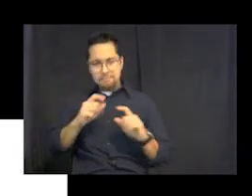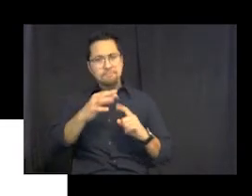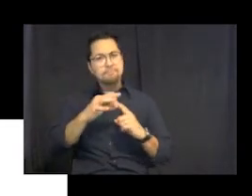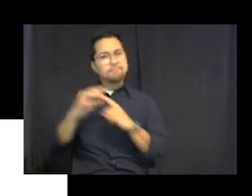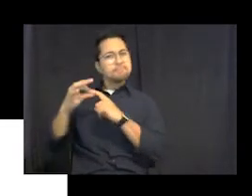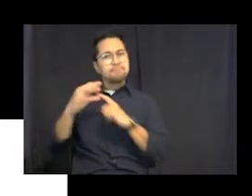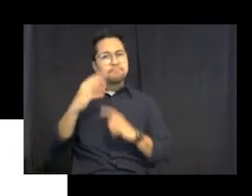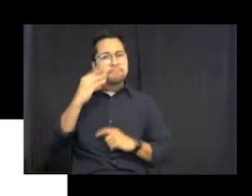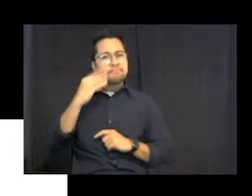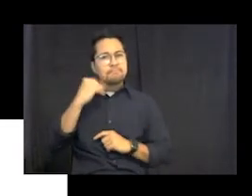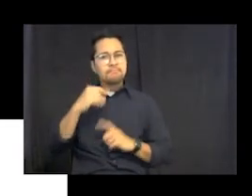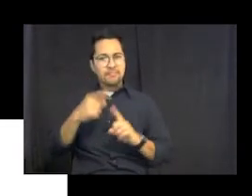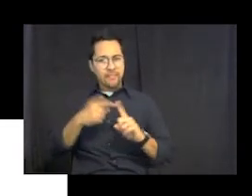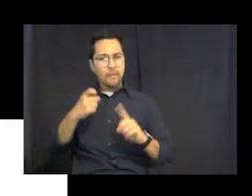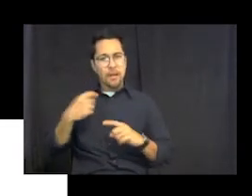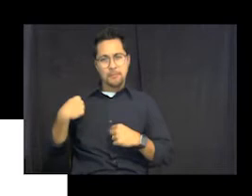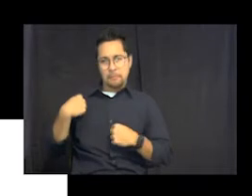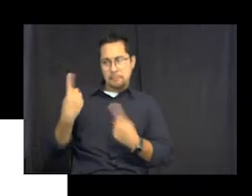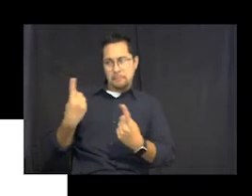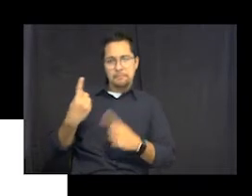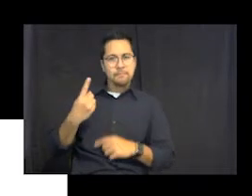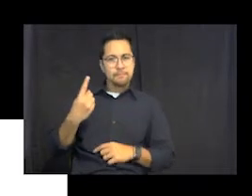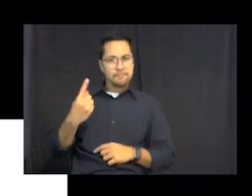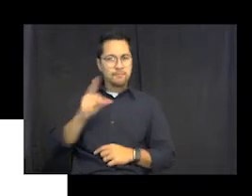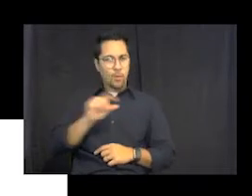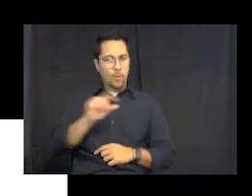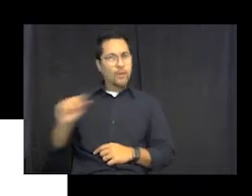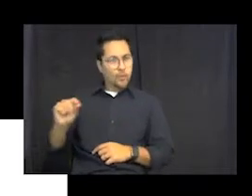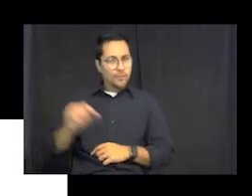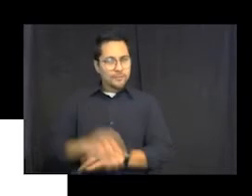experiences from this past year. So